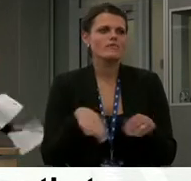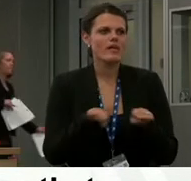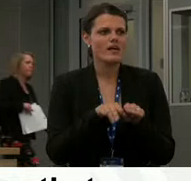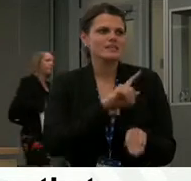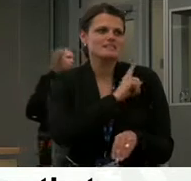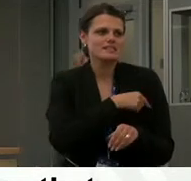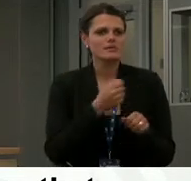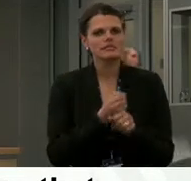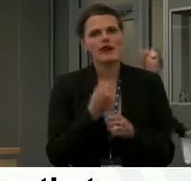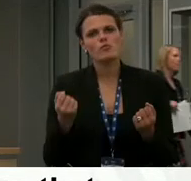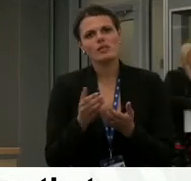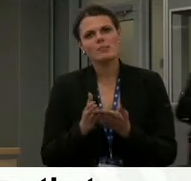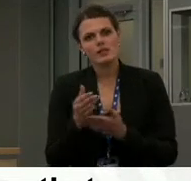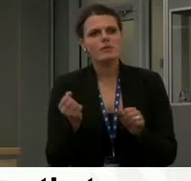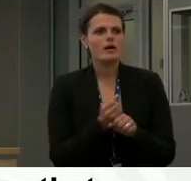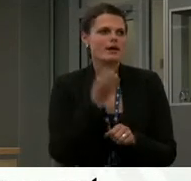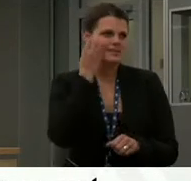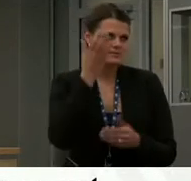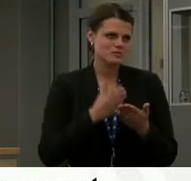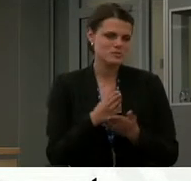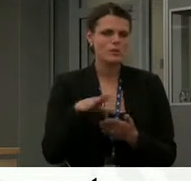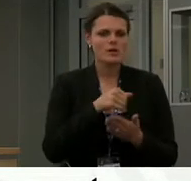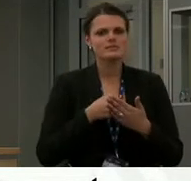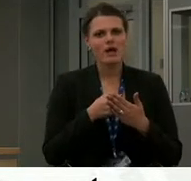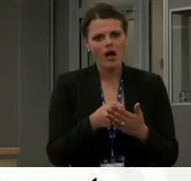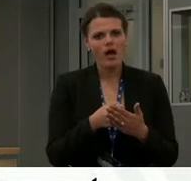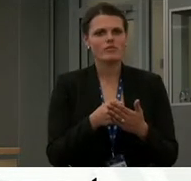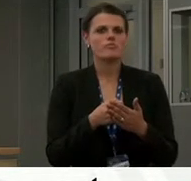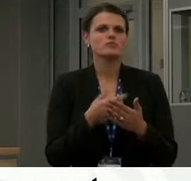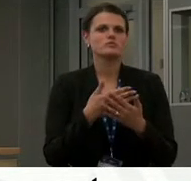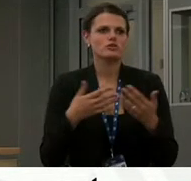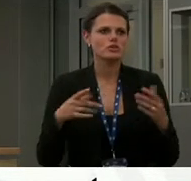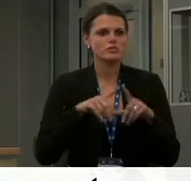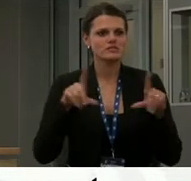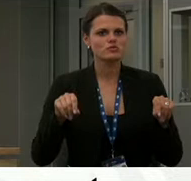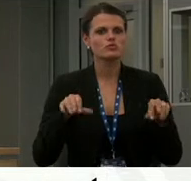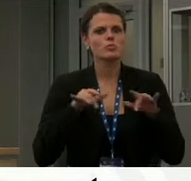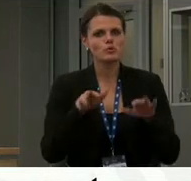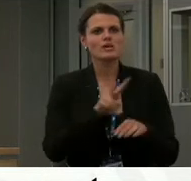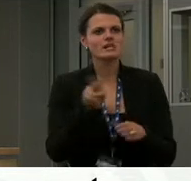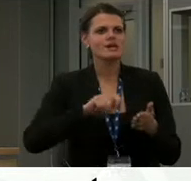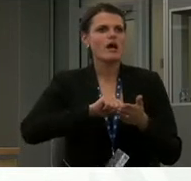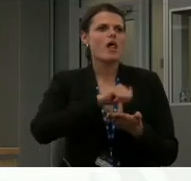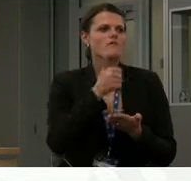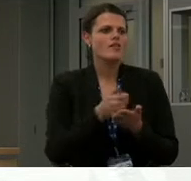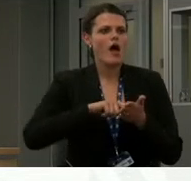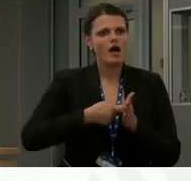in employment and in education. We support the deinstitutionalization process that is key to